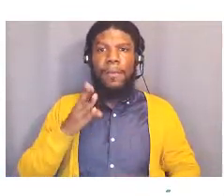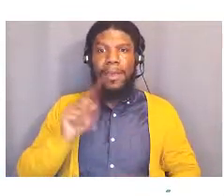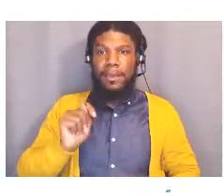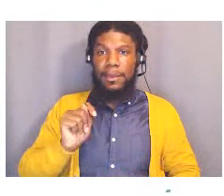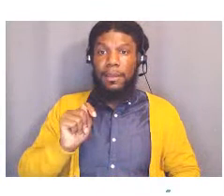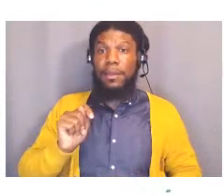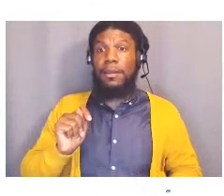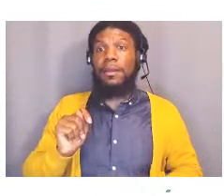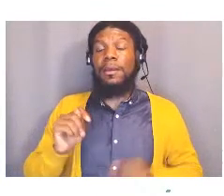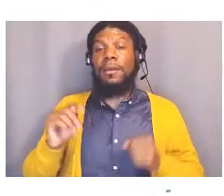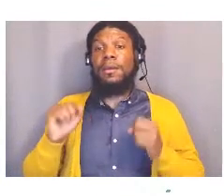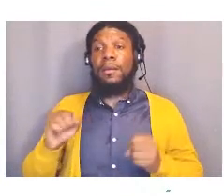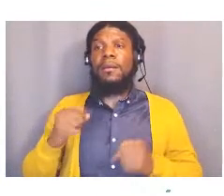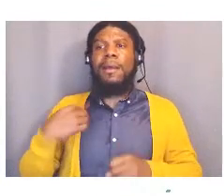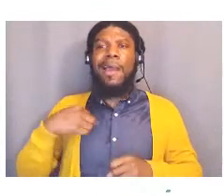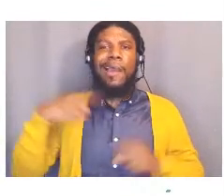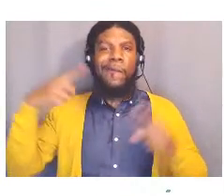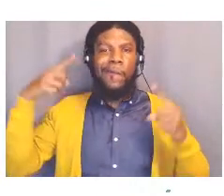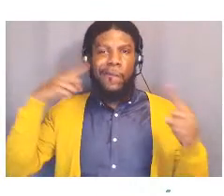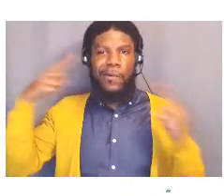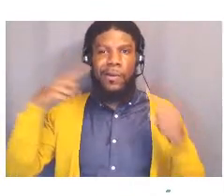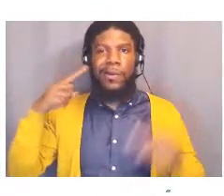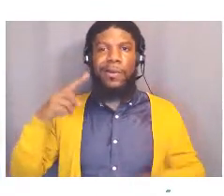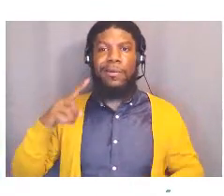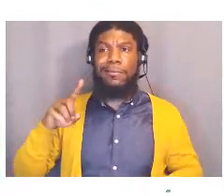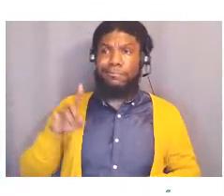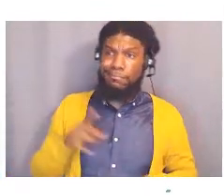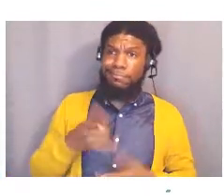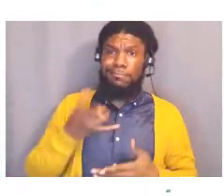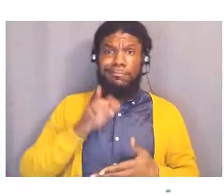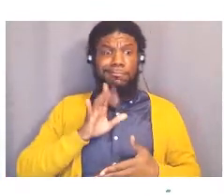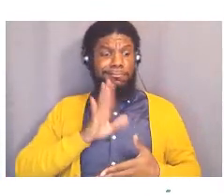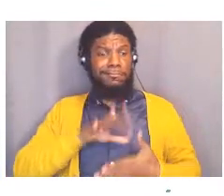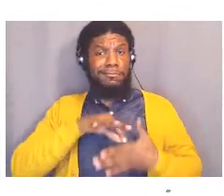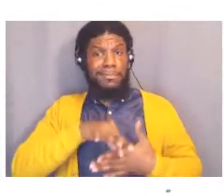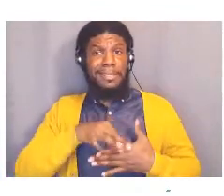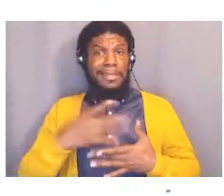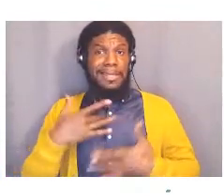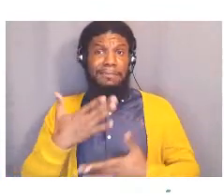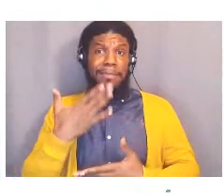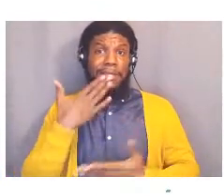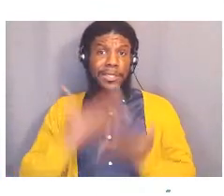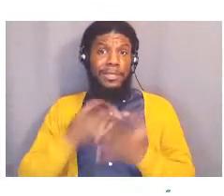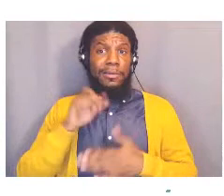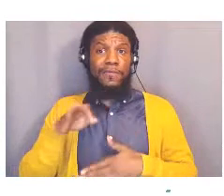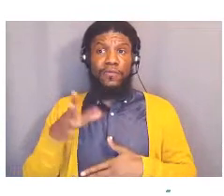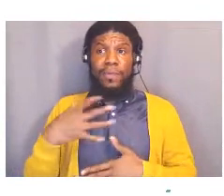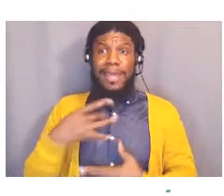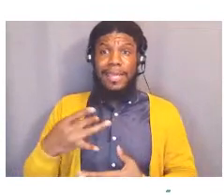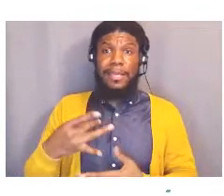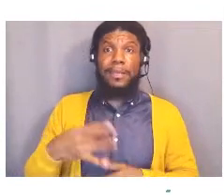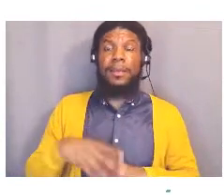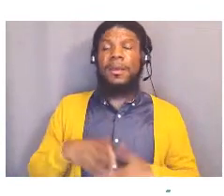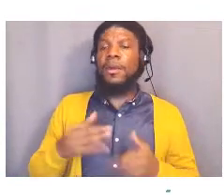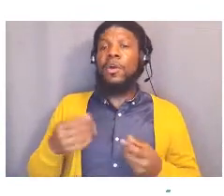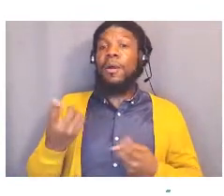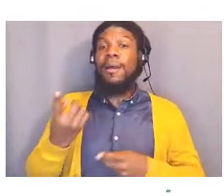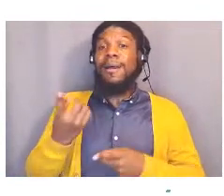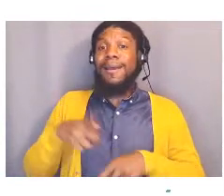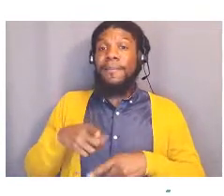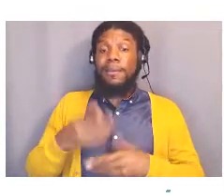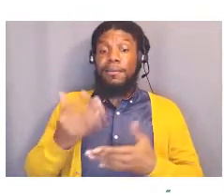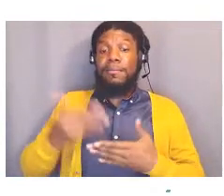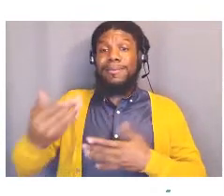heard, rabbit is pretty good eating for folk that like it. Now, on the next day,